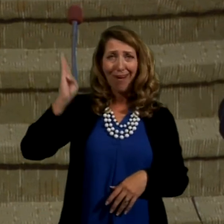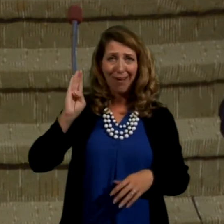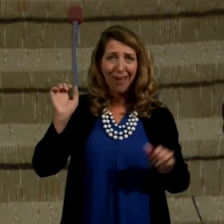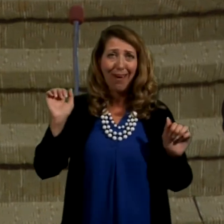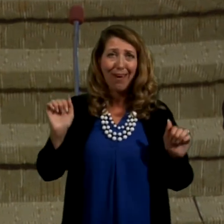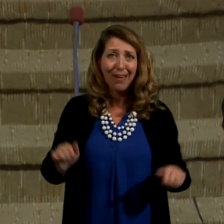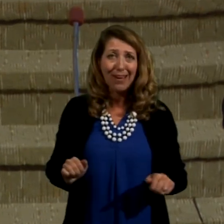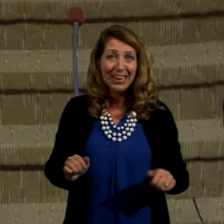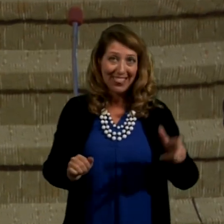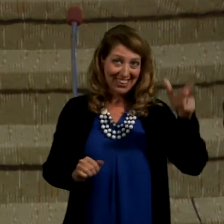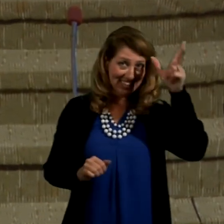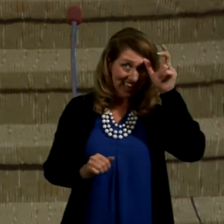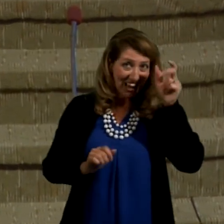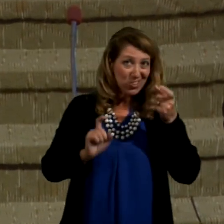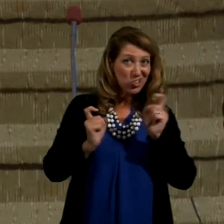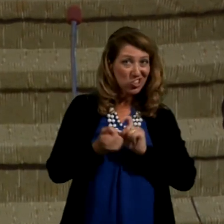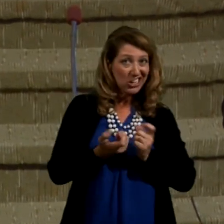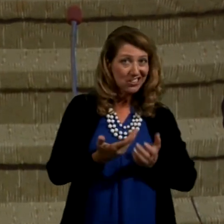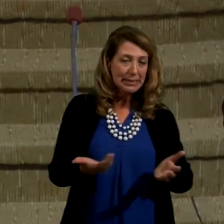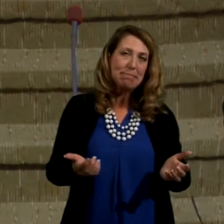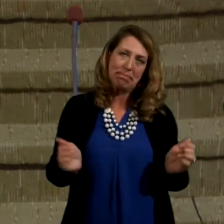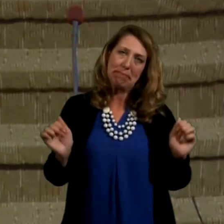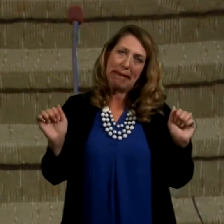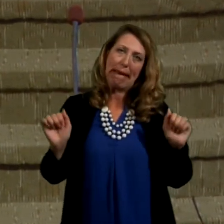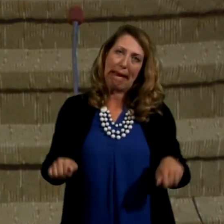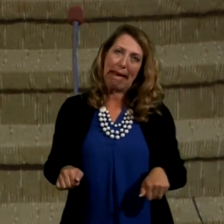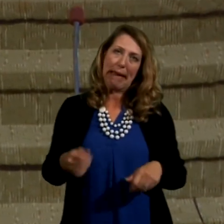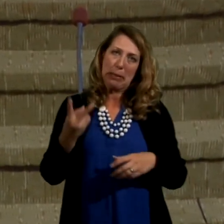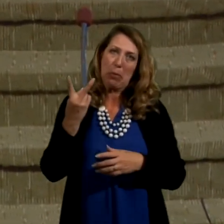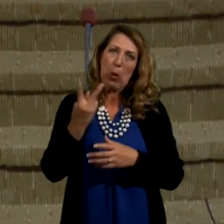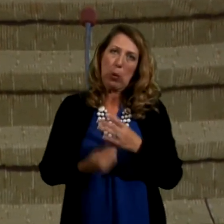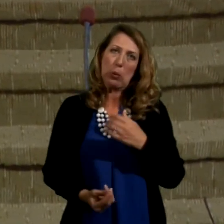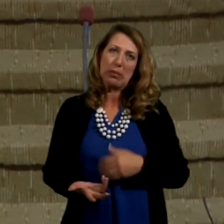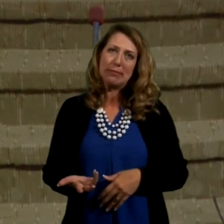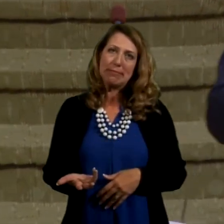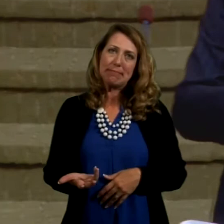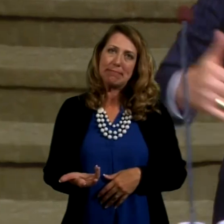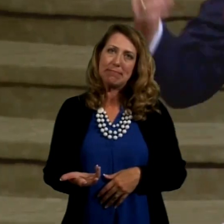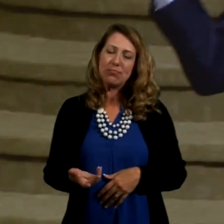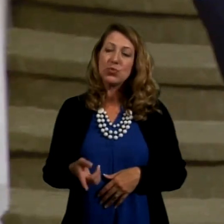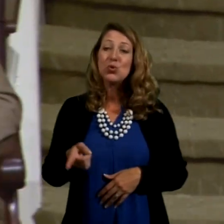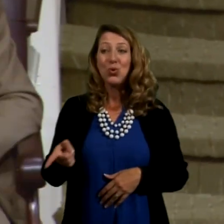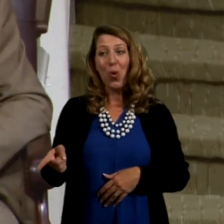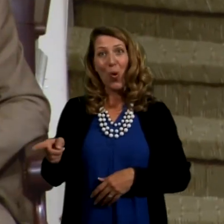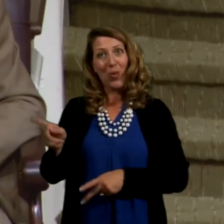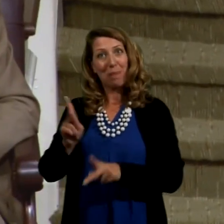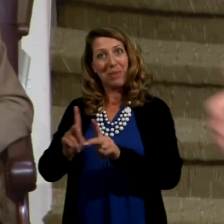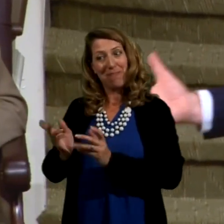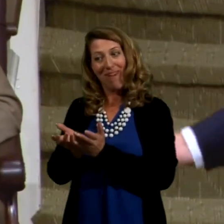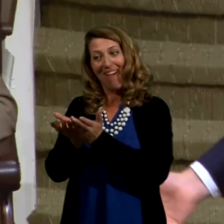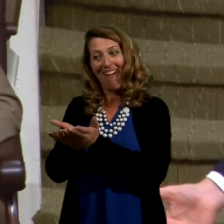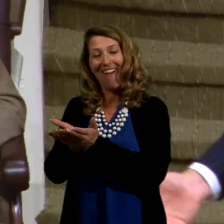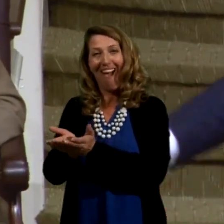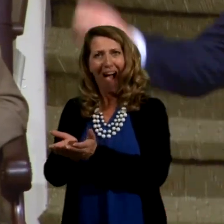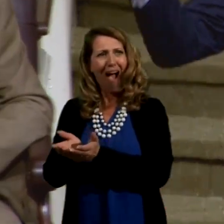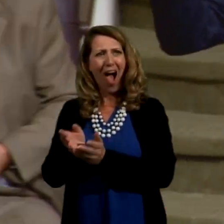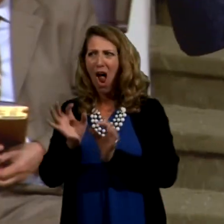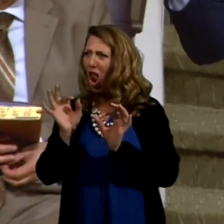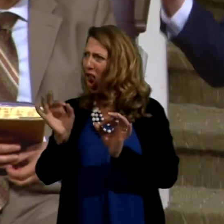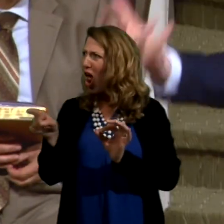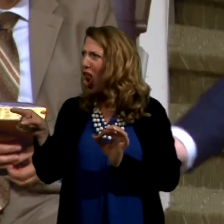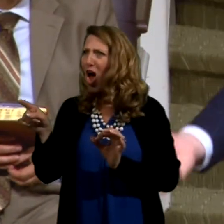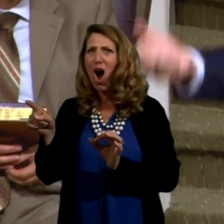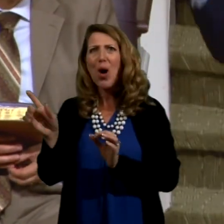Yes. Can the devil bring wind? Yes. He sought a soft wind. They said, oh, here's our time. Let's go. Let's lift up